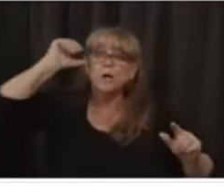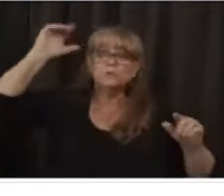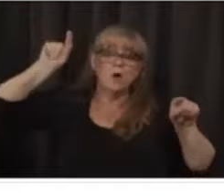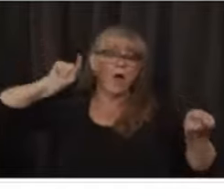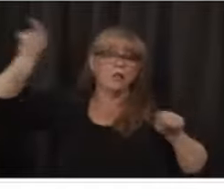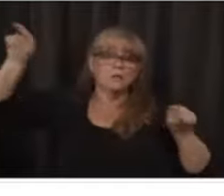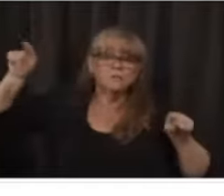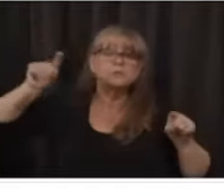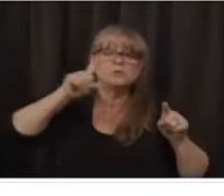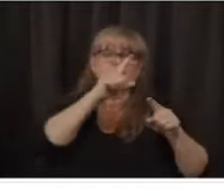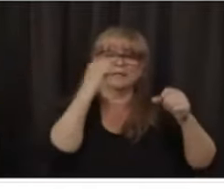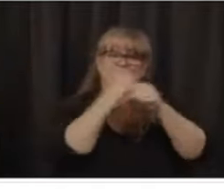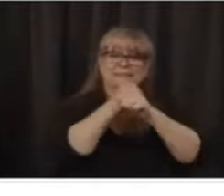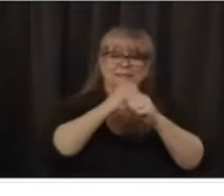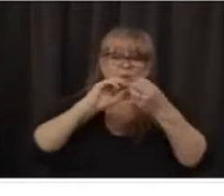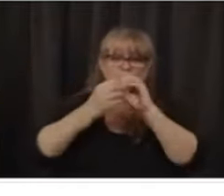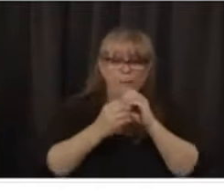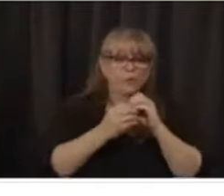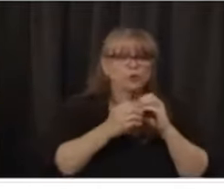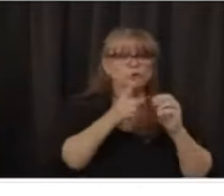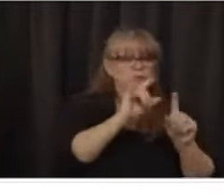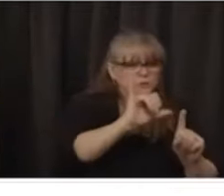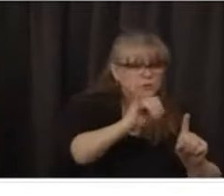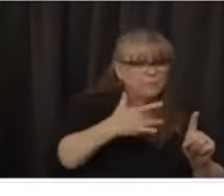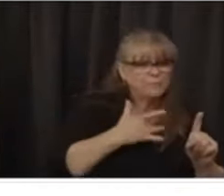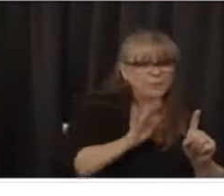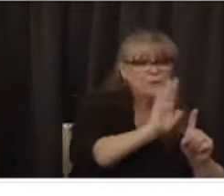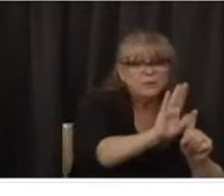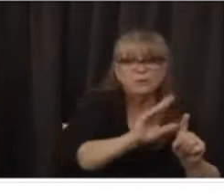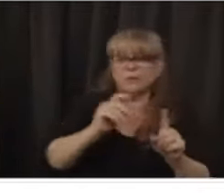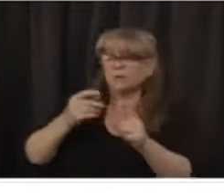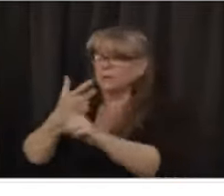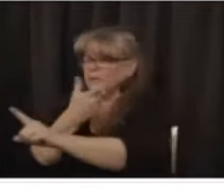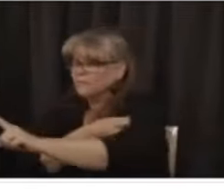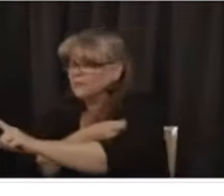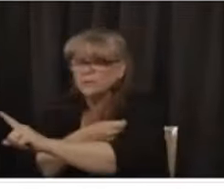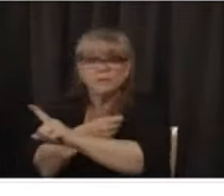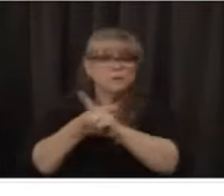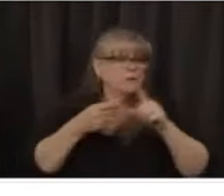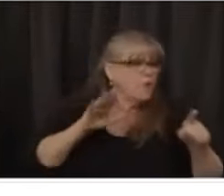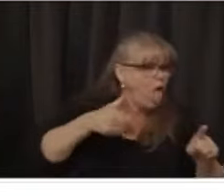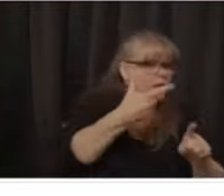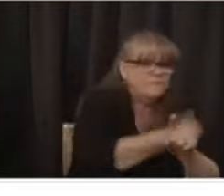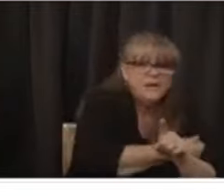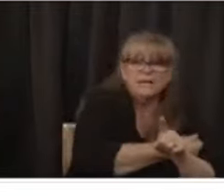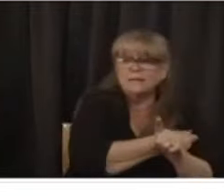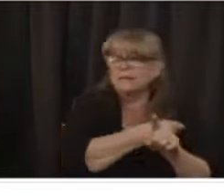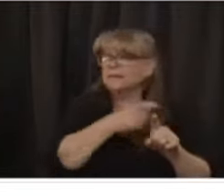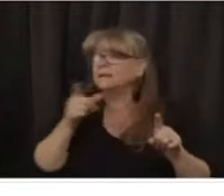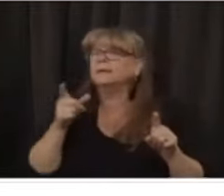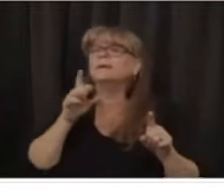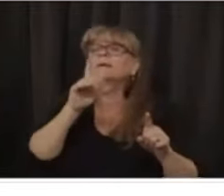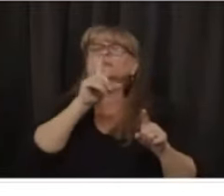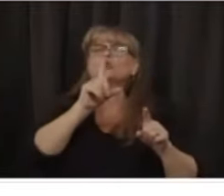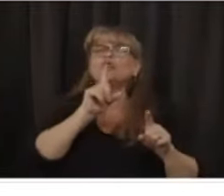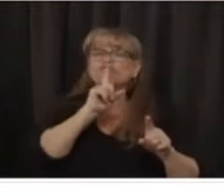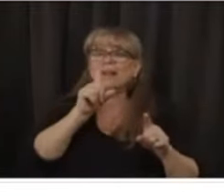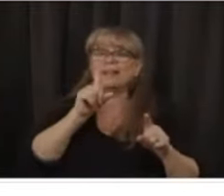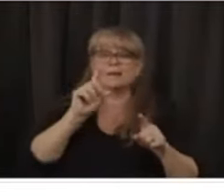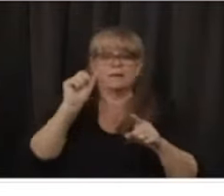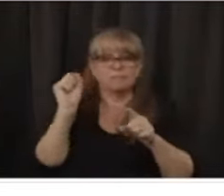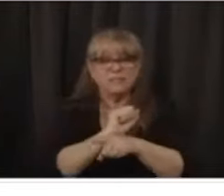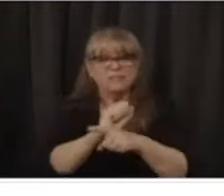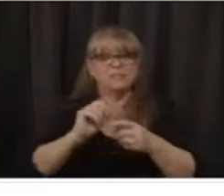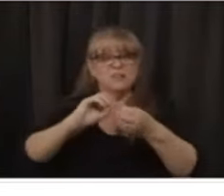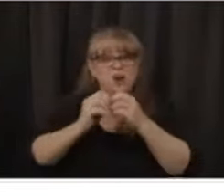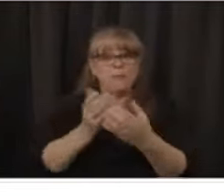different trends in different age groups that have been vaccinated or not. But this figure specifically is looking at a comparison of children in different age groups